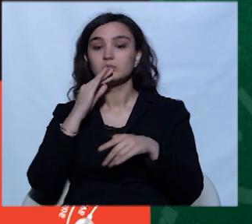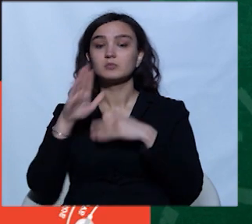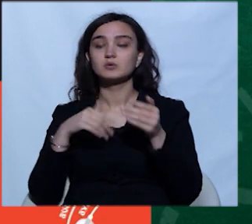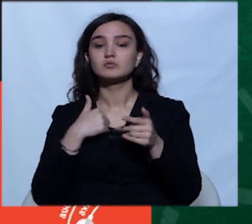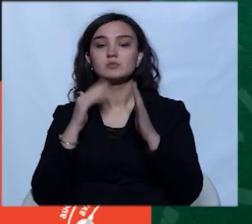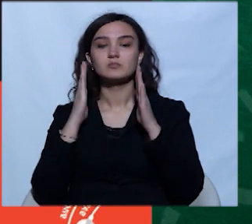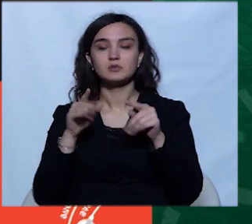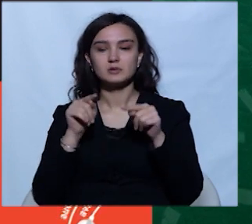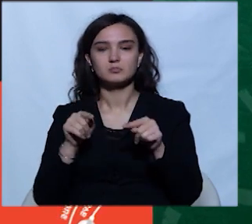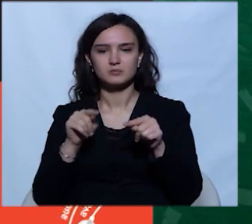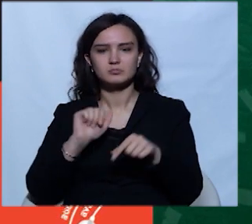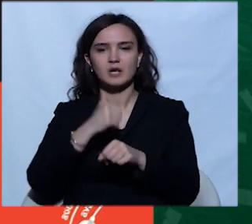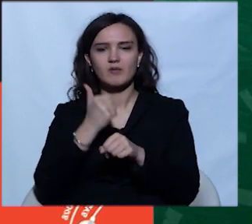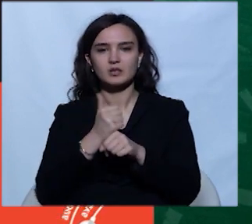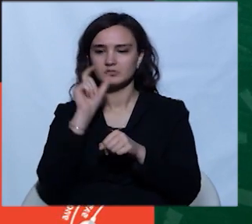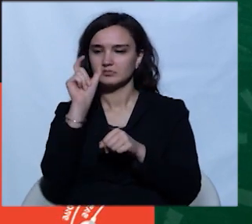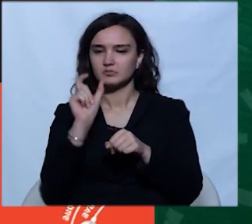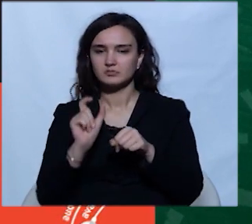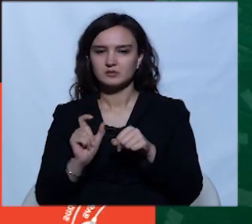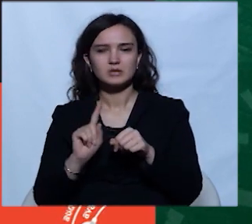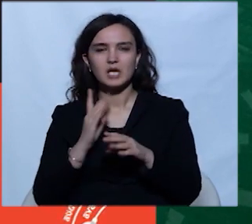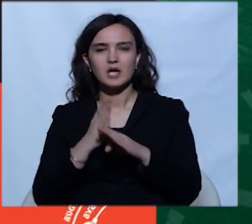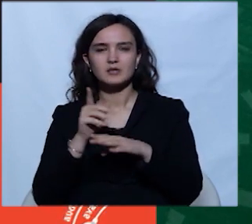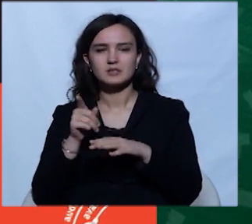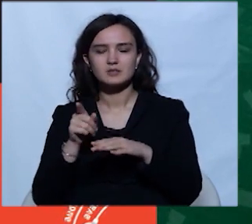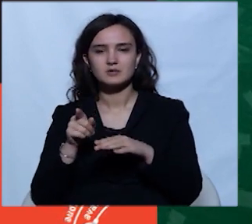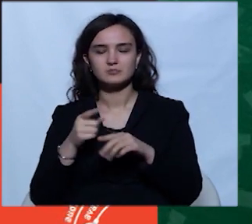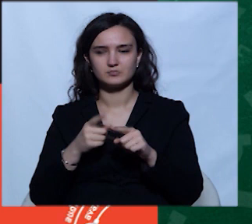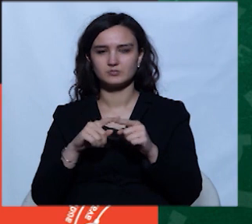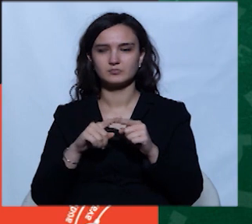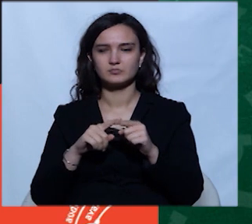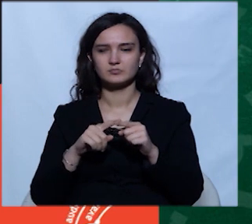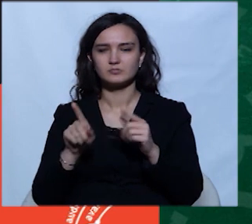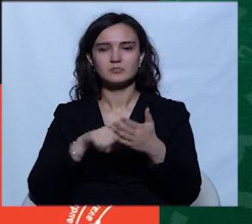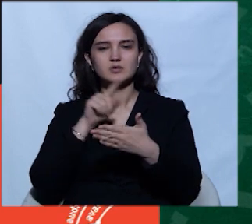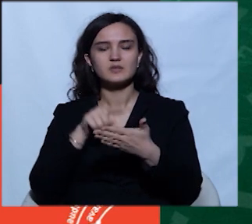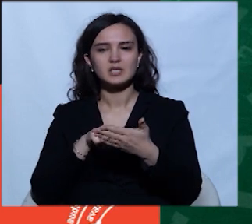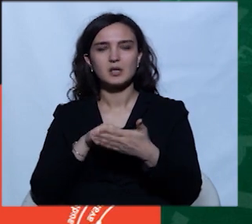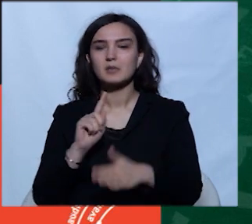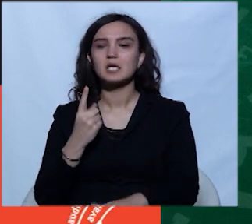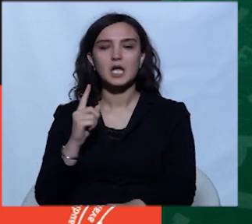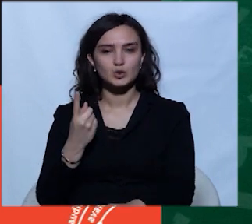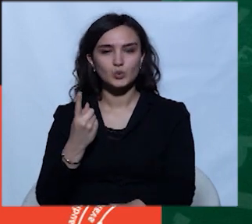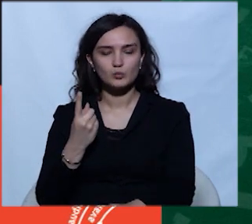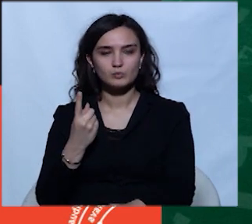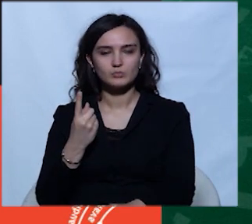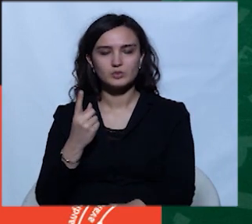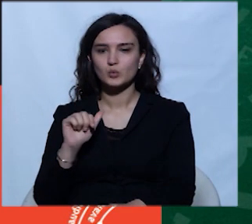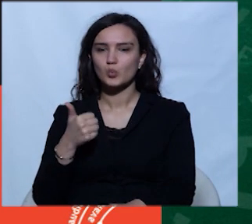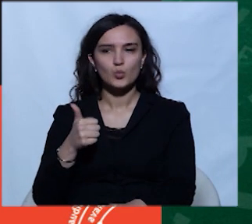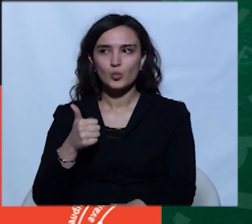will have a look at some of the main themes. This usually answers the questions why, how,